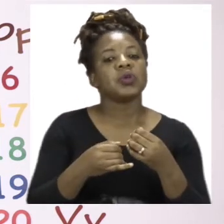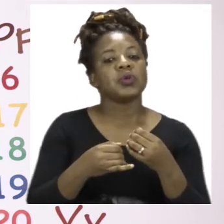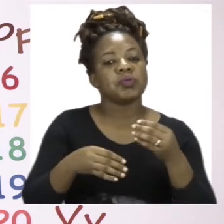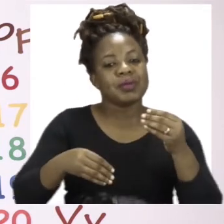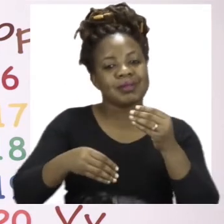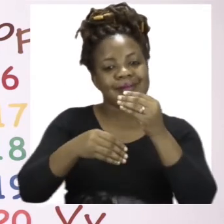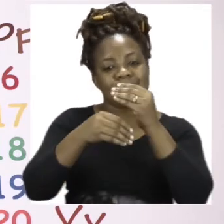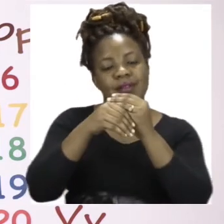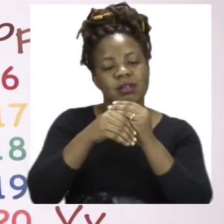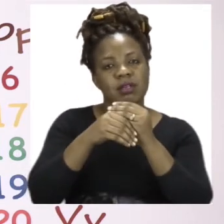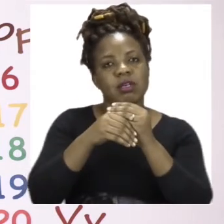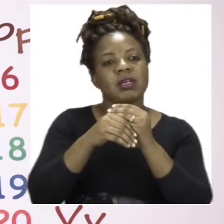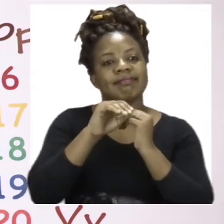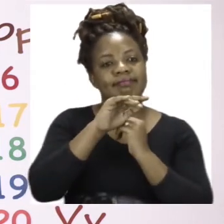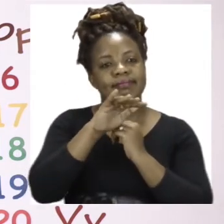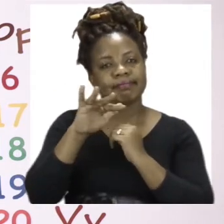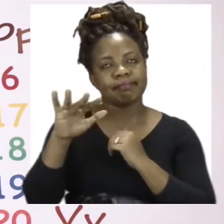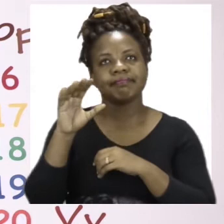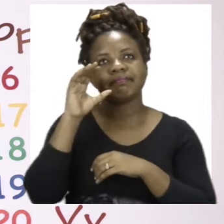newspaper with an E,